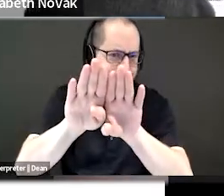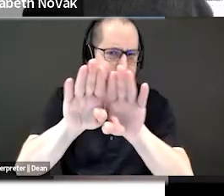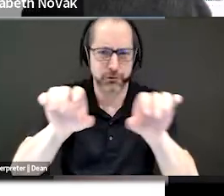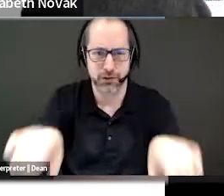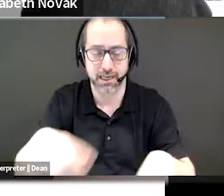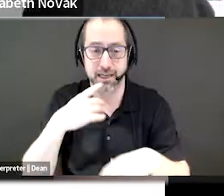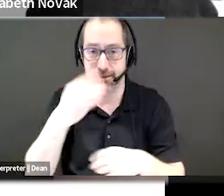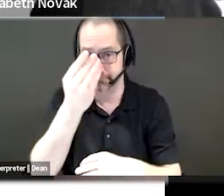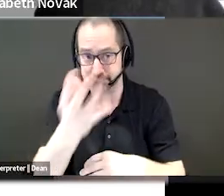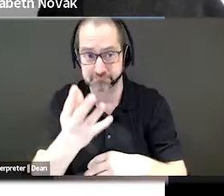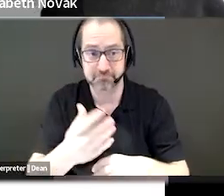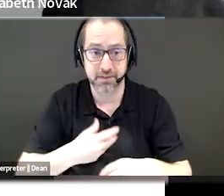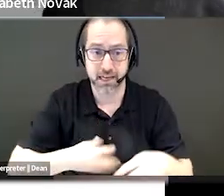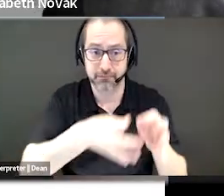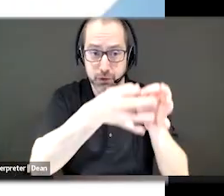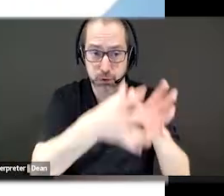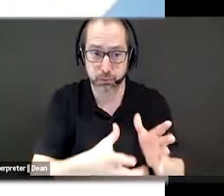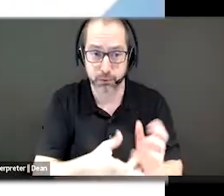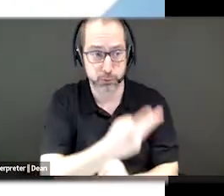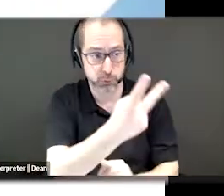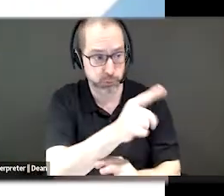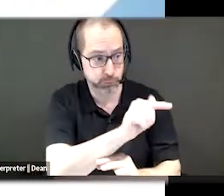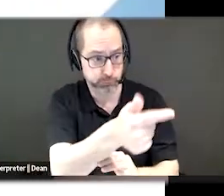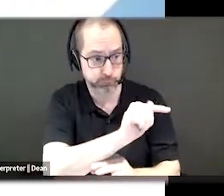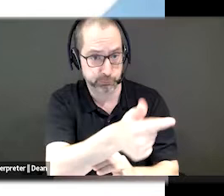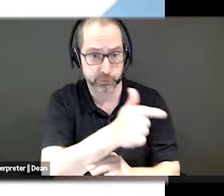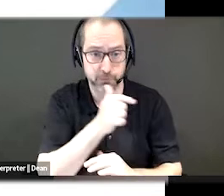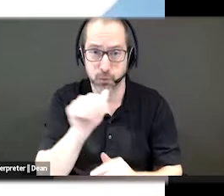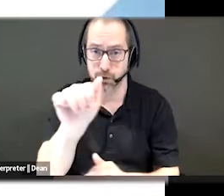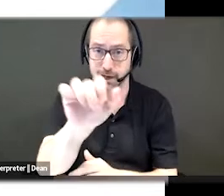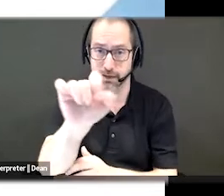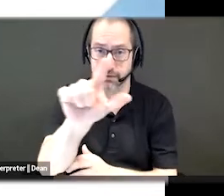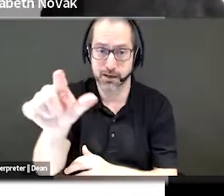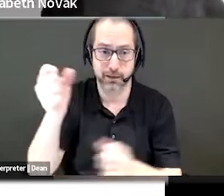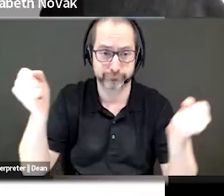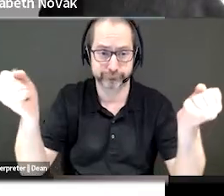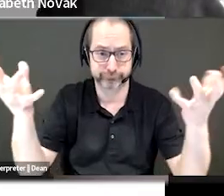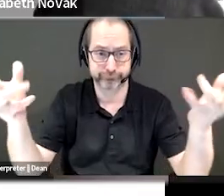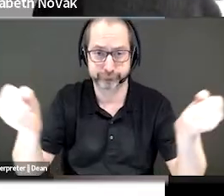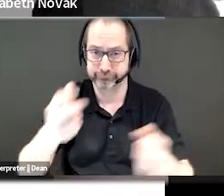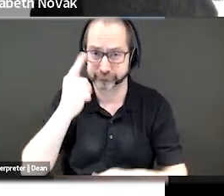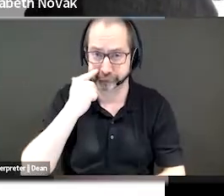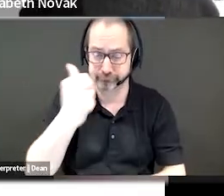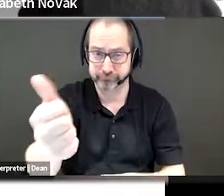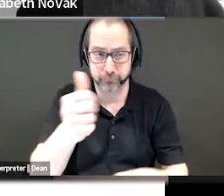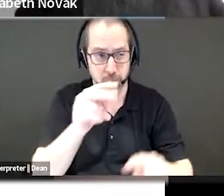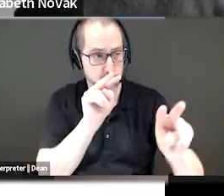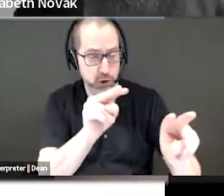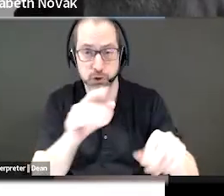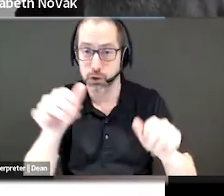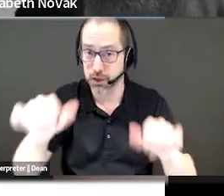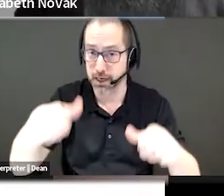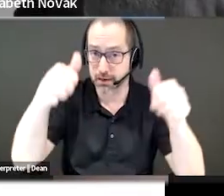interpretation for this presentation. So you're welcome to look at the interpreters, and you can pin them on